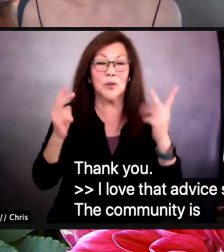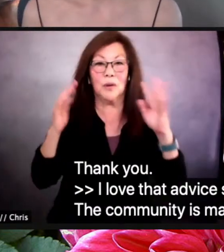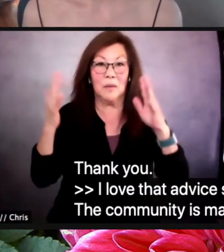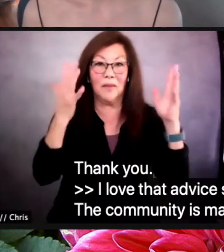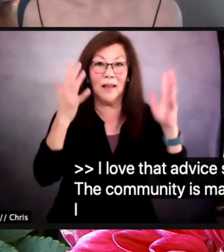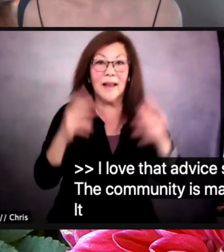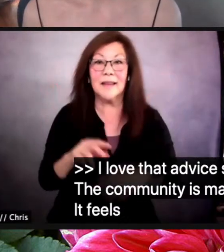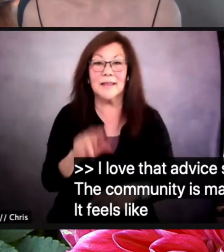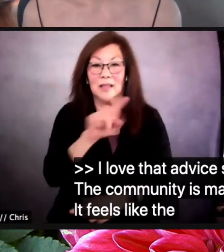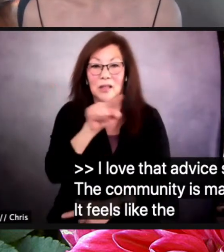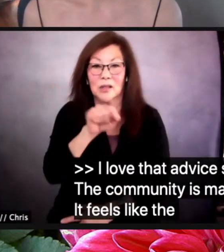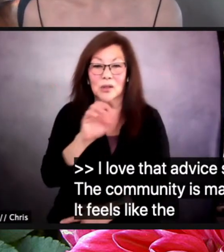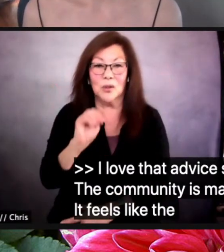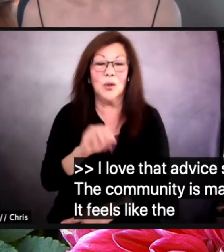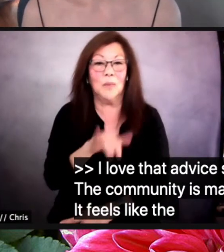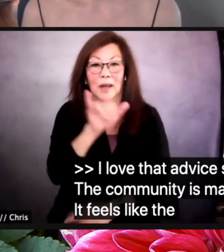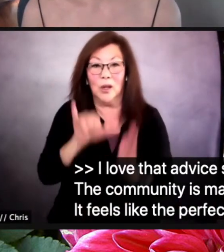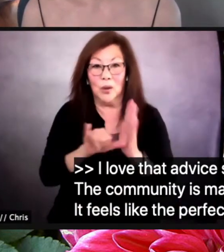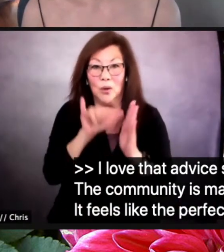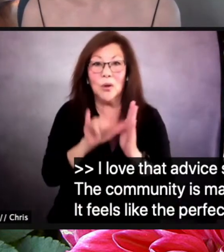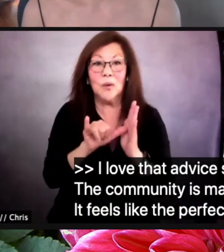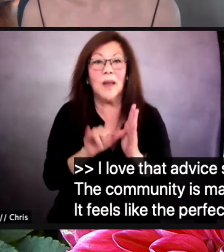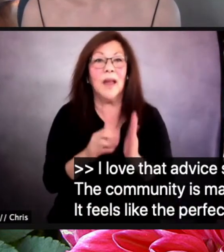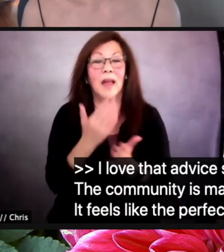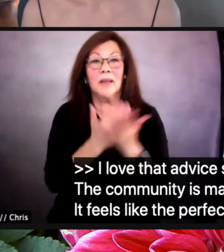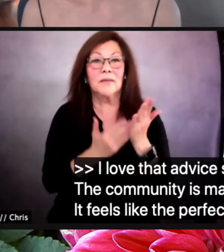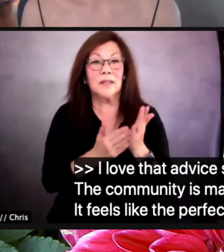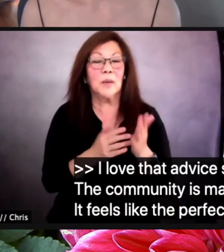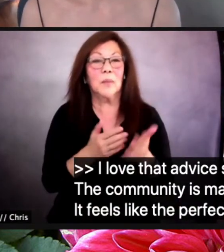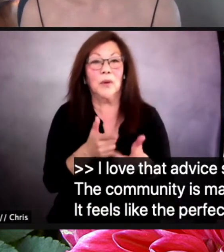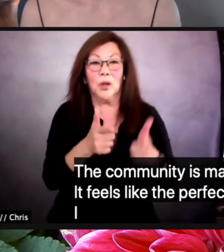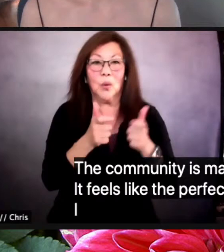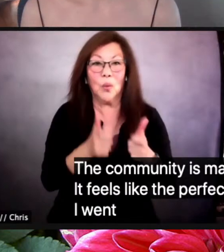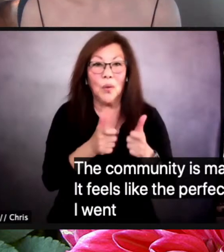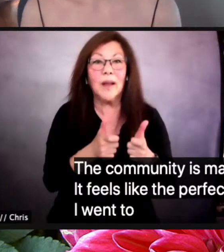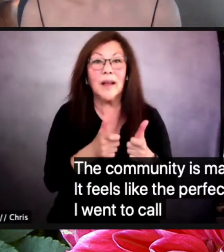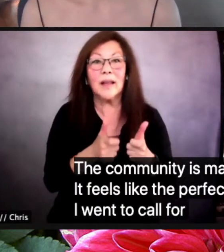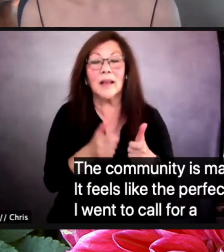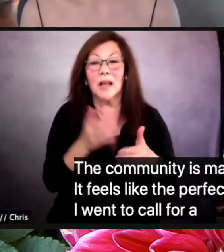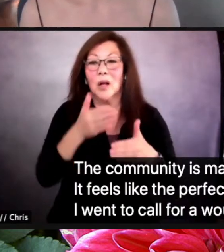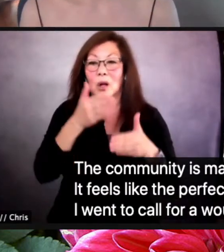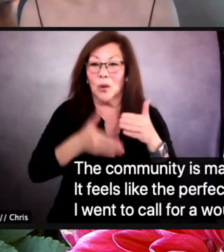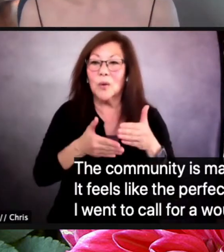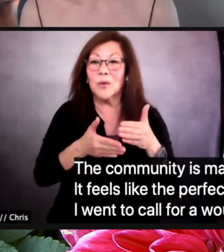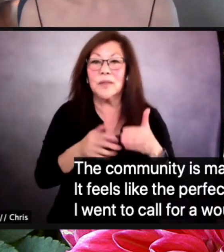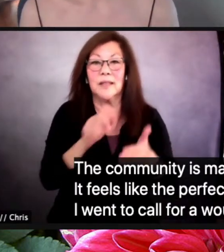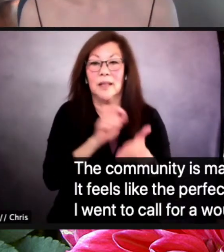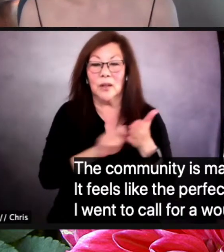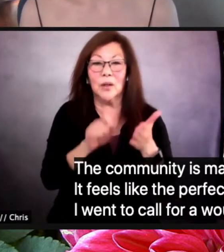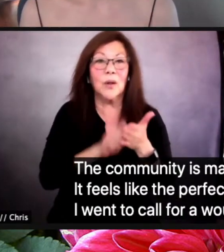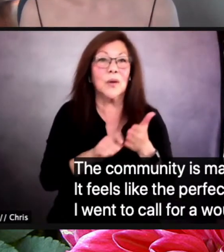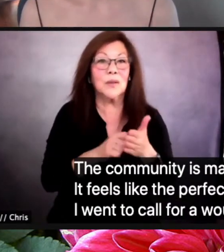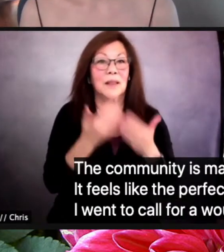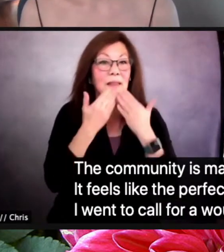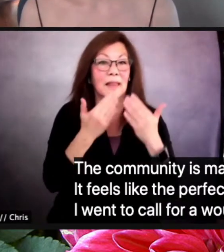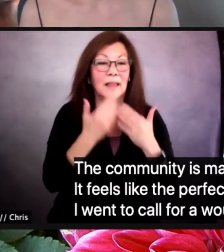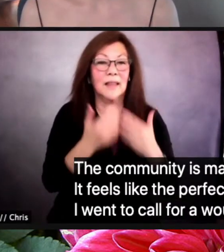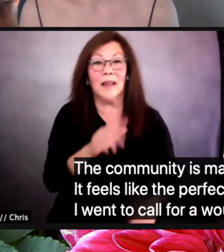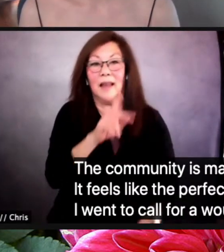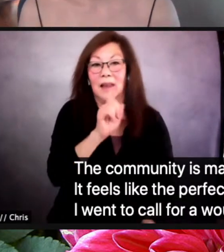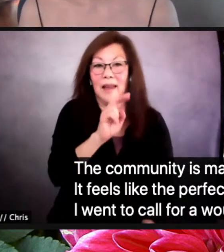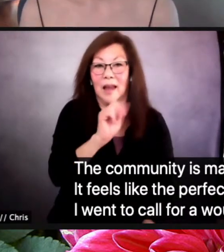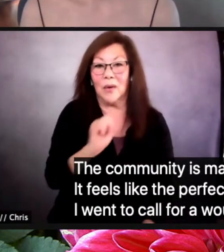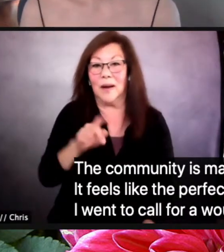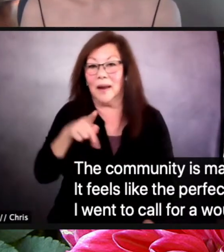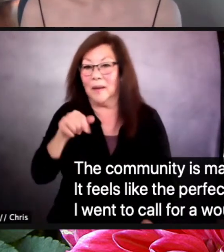and on YouTube. And I have just a couple of very quick closing notes and thank yous. Karen and Pam, thank you both so much for being